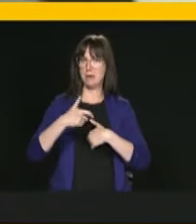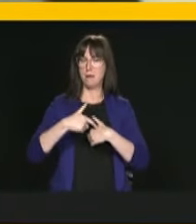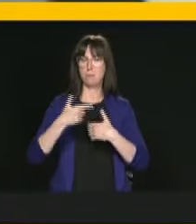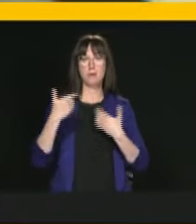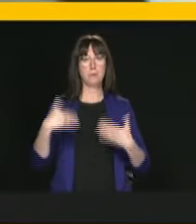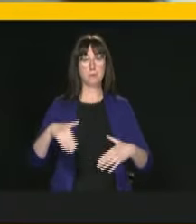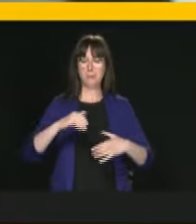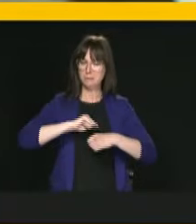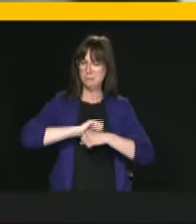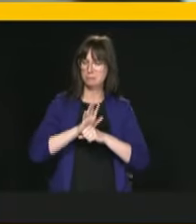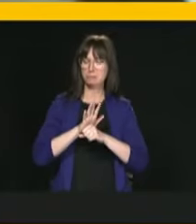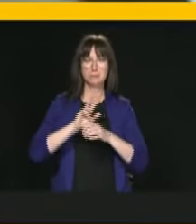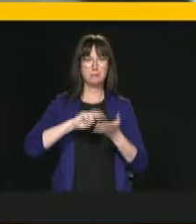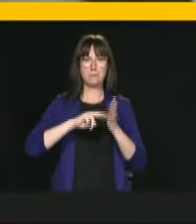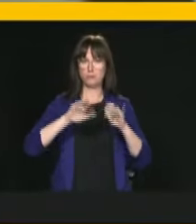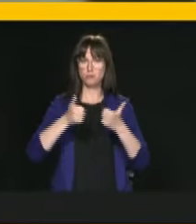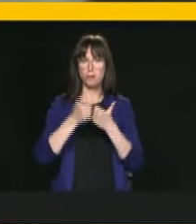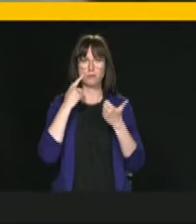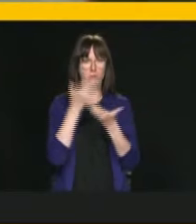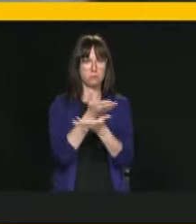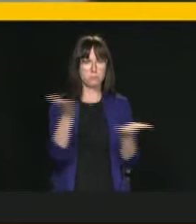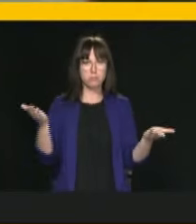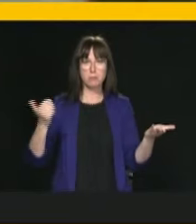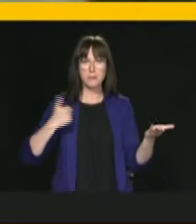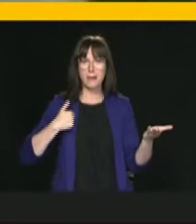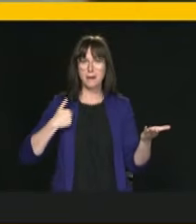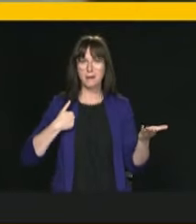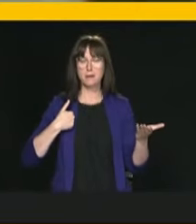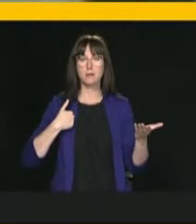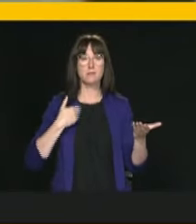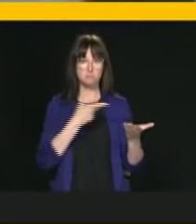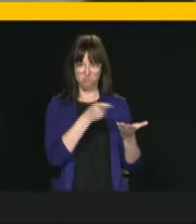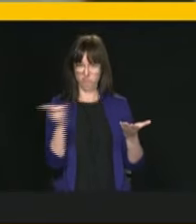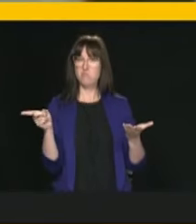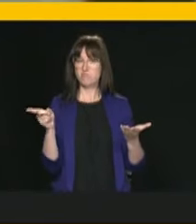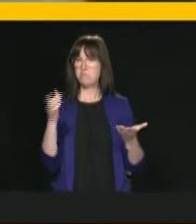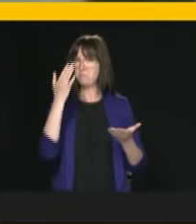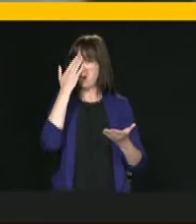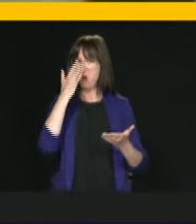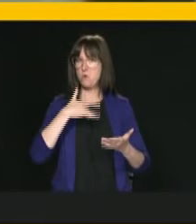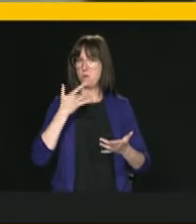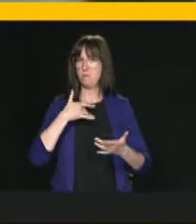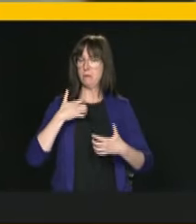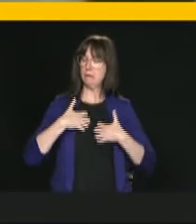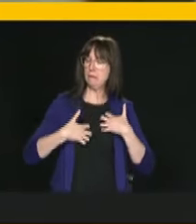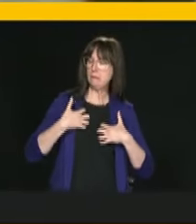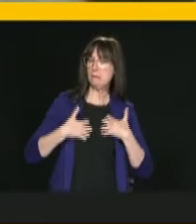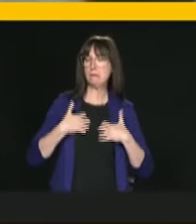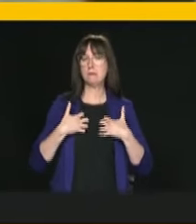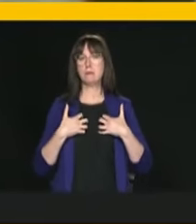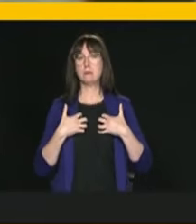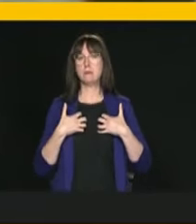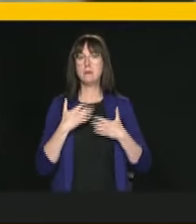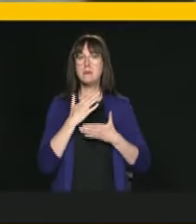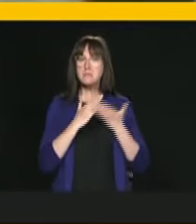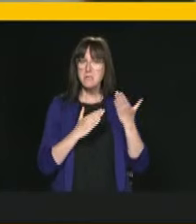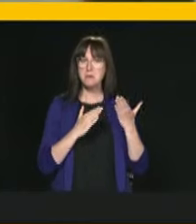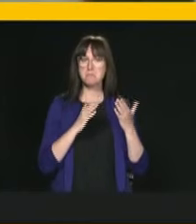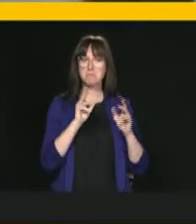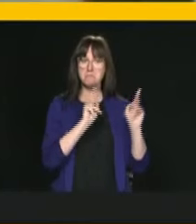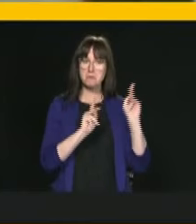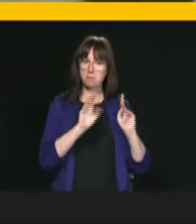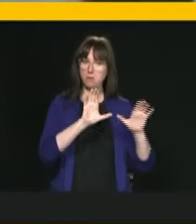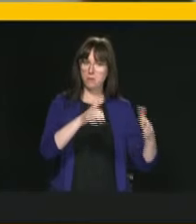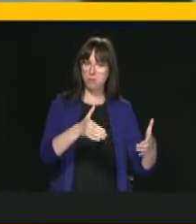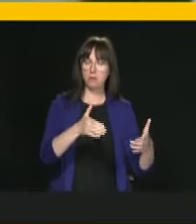unprecedented challenge for our country, and Canadians are suffering the consequences. But some individuals and some sectors